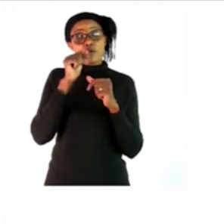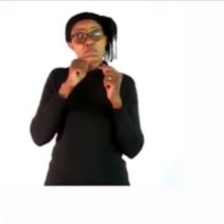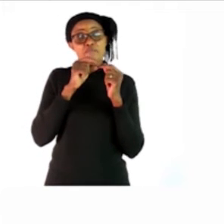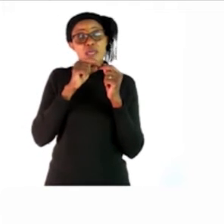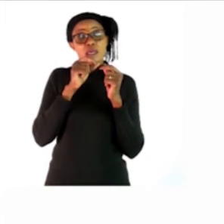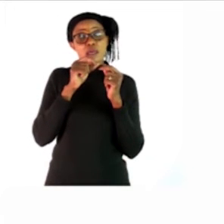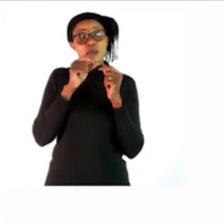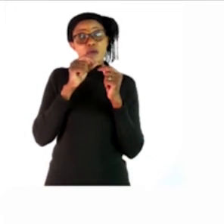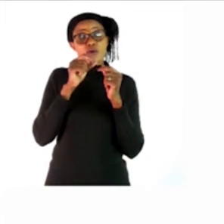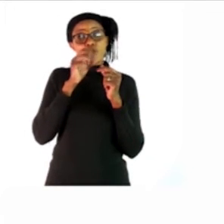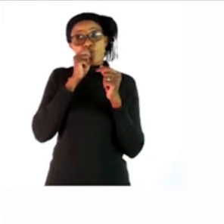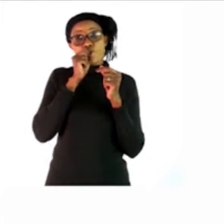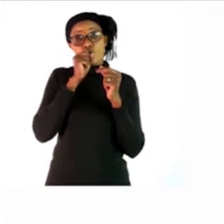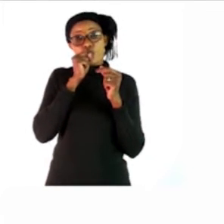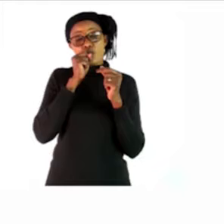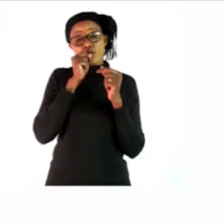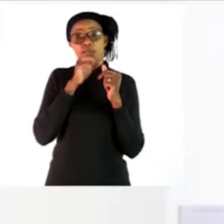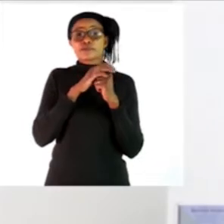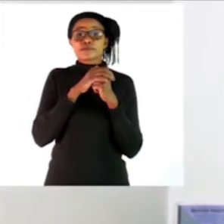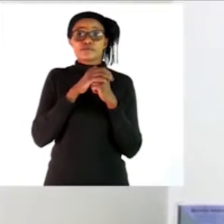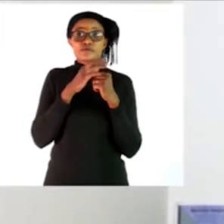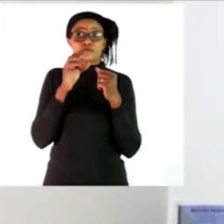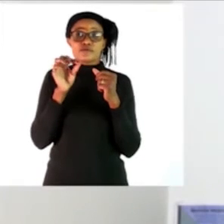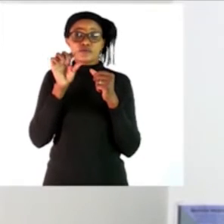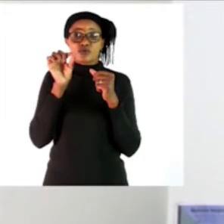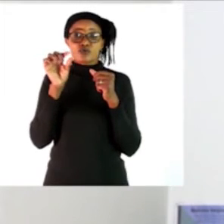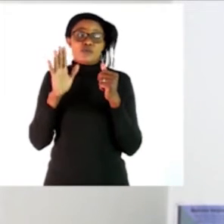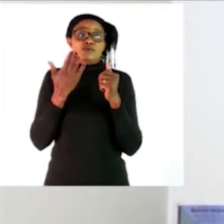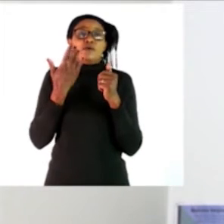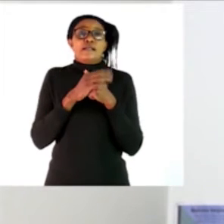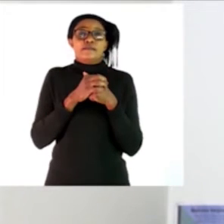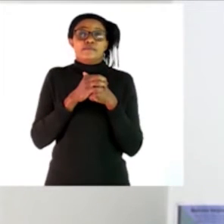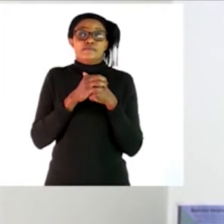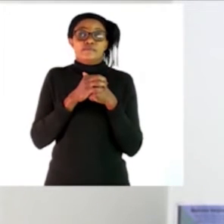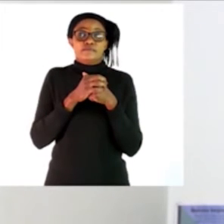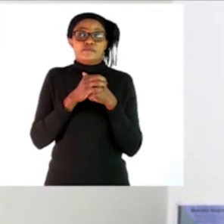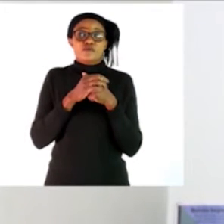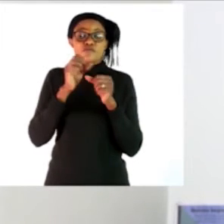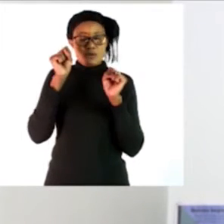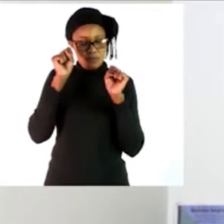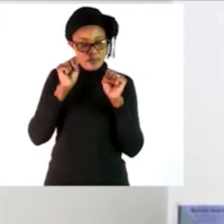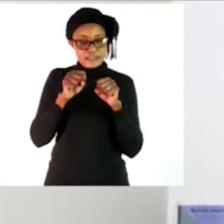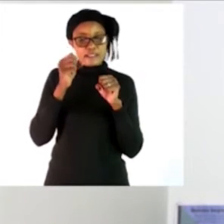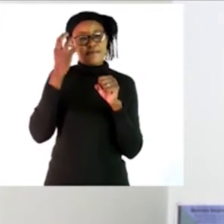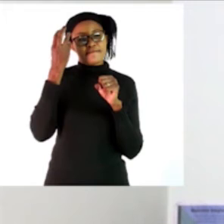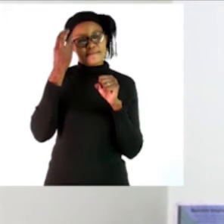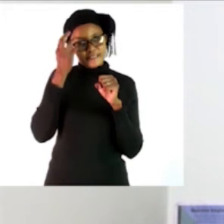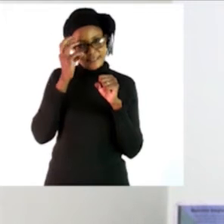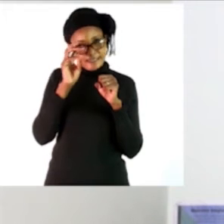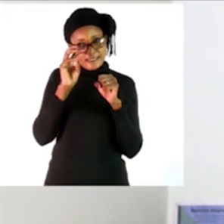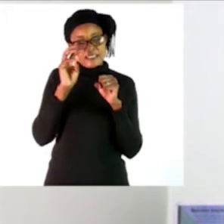pink, orange. You can use any colors that you want to use, but make sure that you have 6